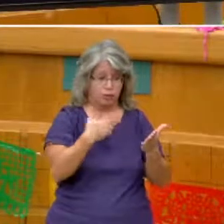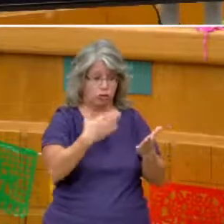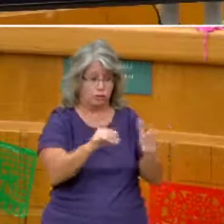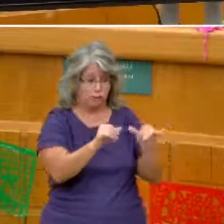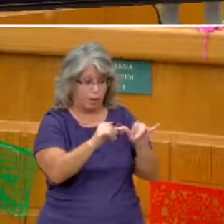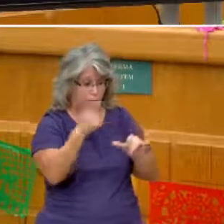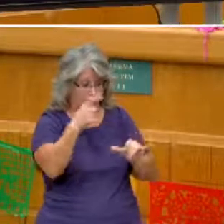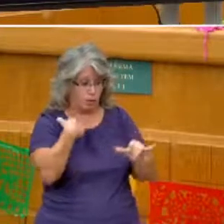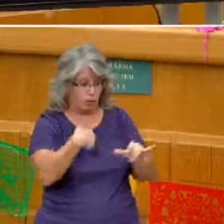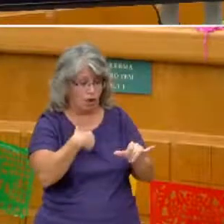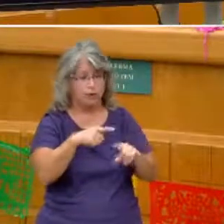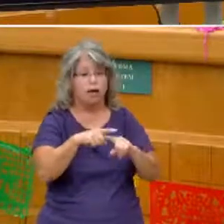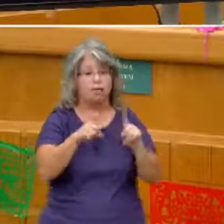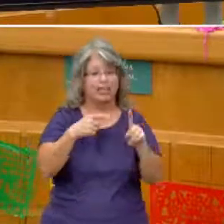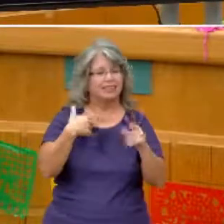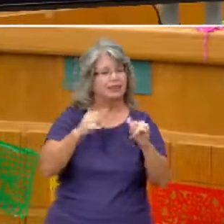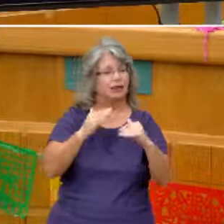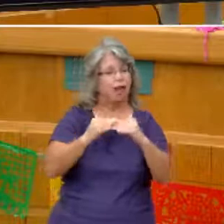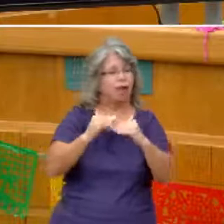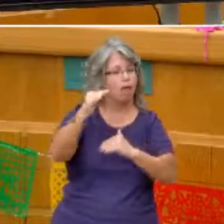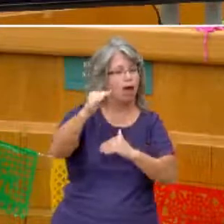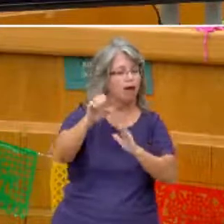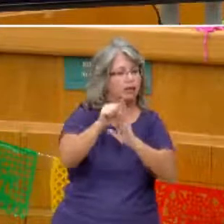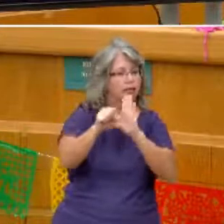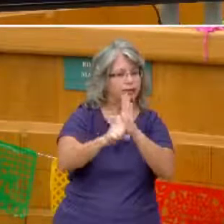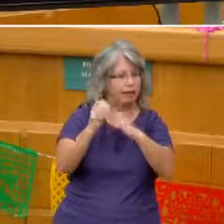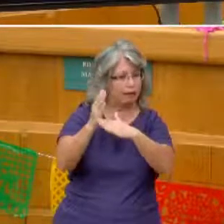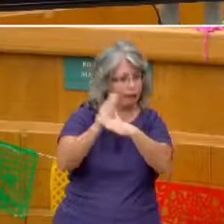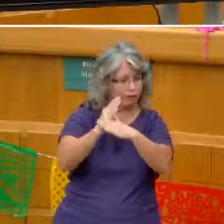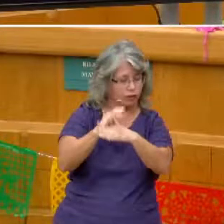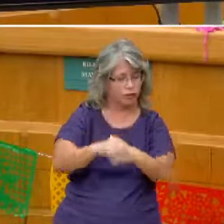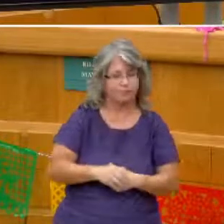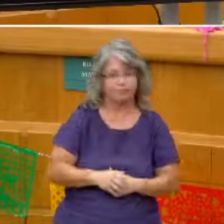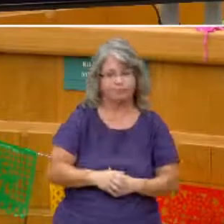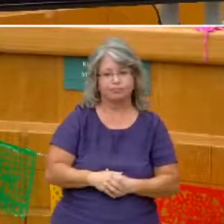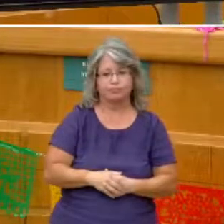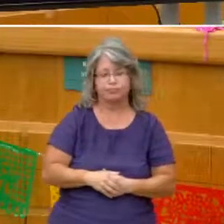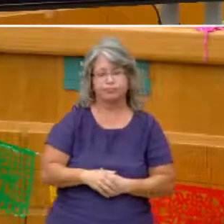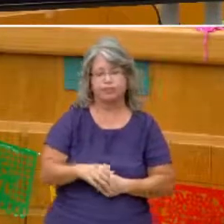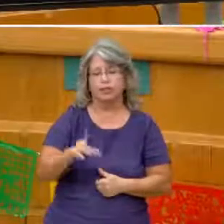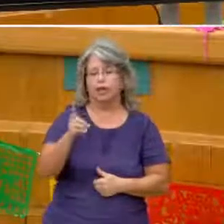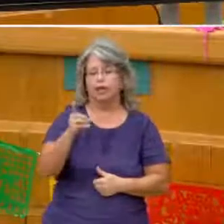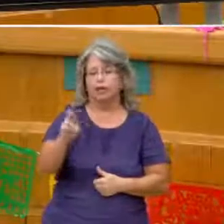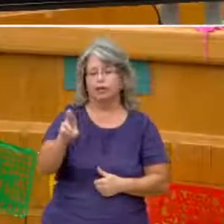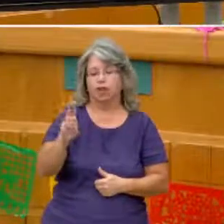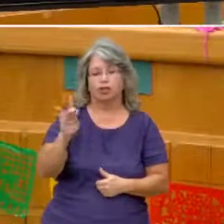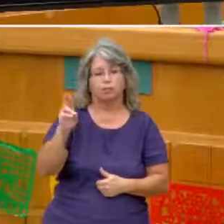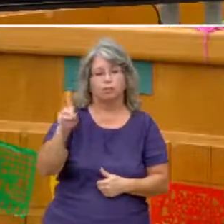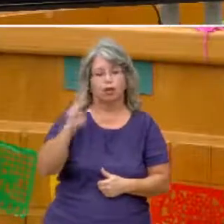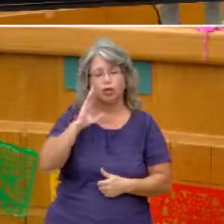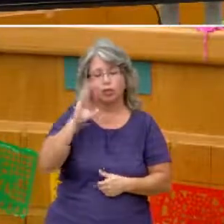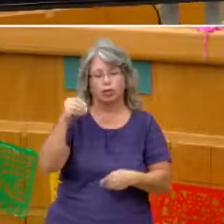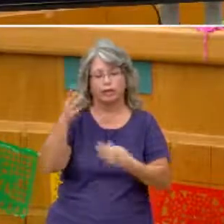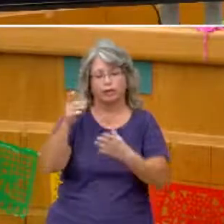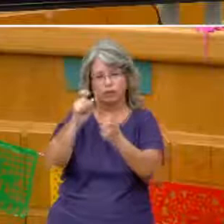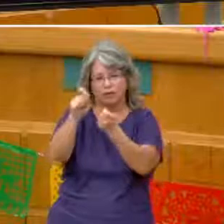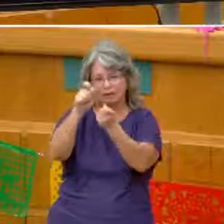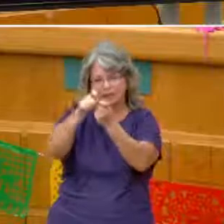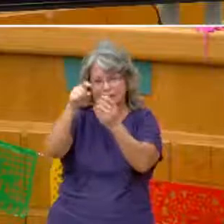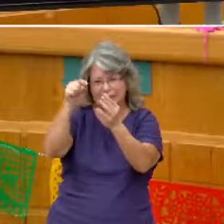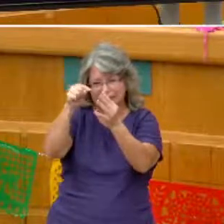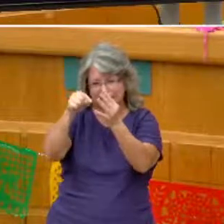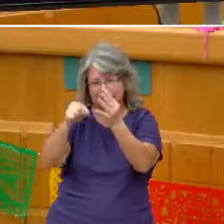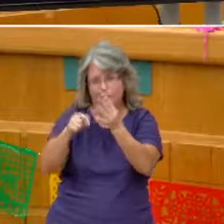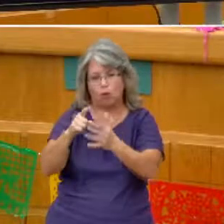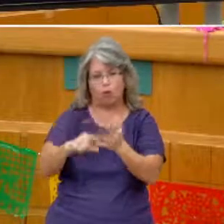direction. And Dr. Bird then, after me, will give you a detailed look at what today's numbers mean for the future.